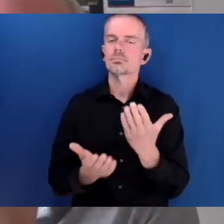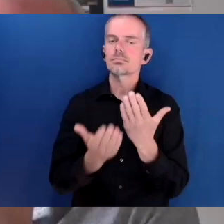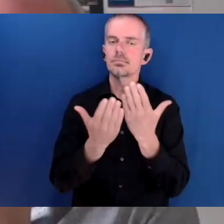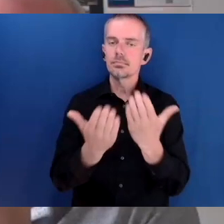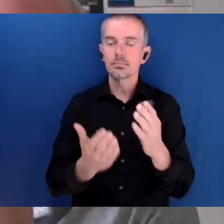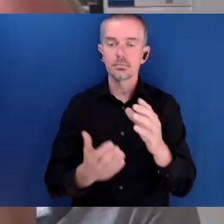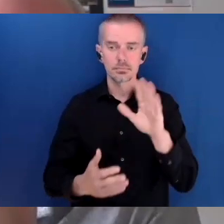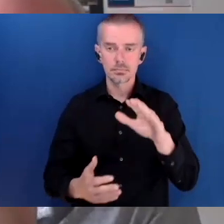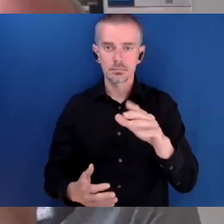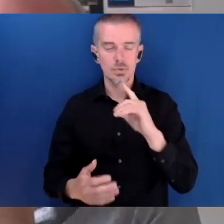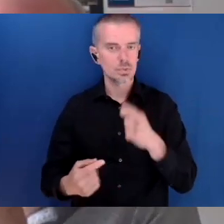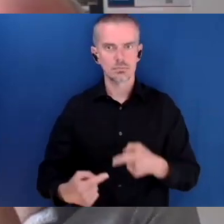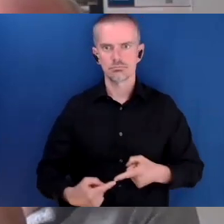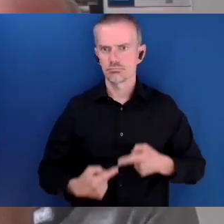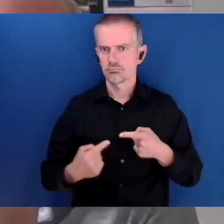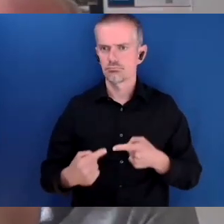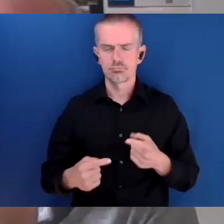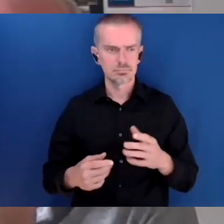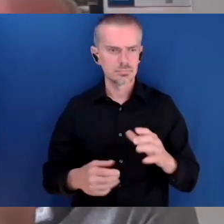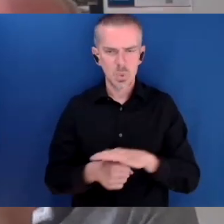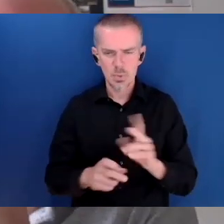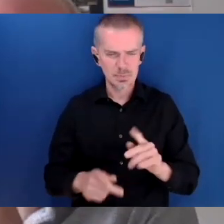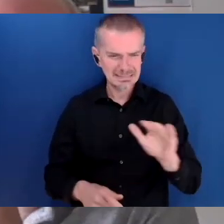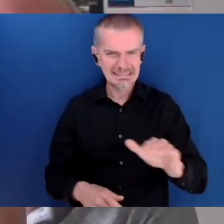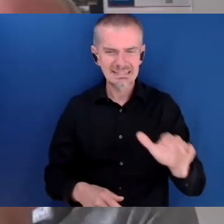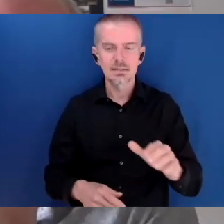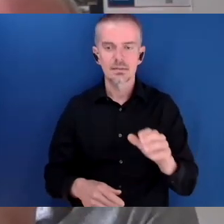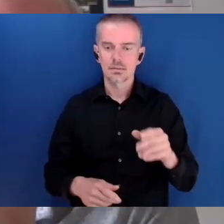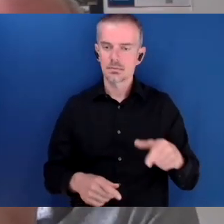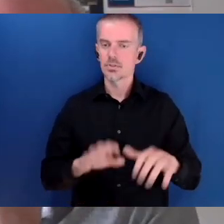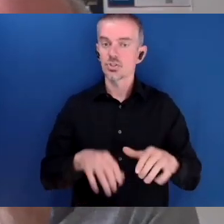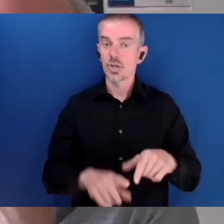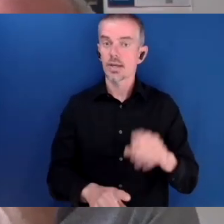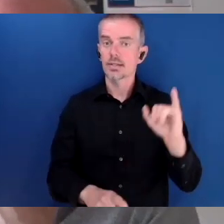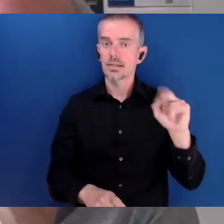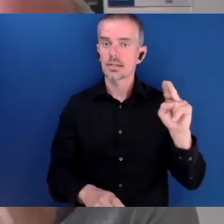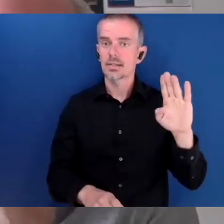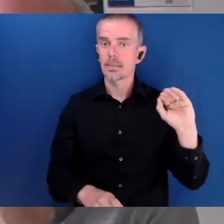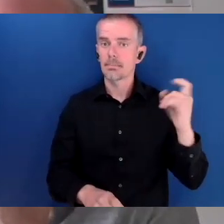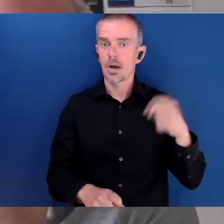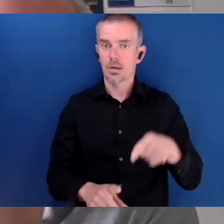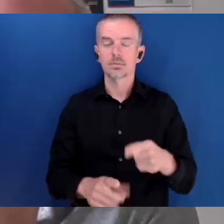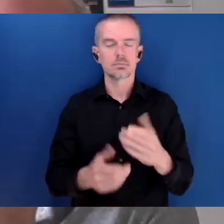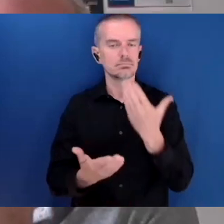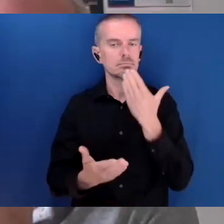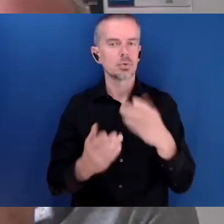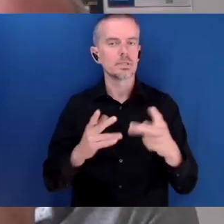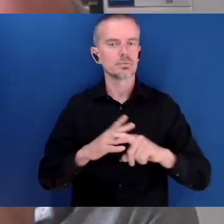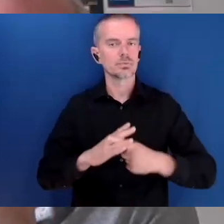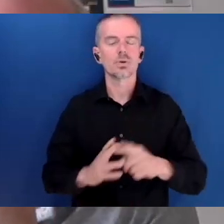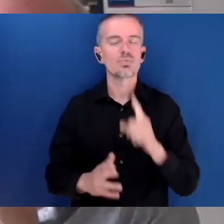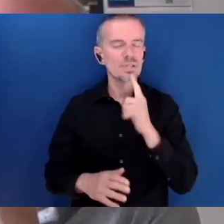if you're really having trouble reaching out to your local folks, the inbox that was shared in chat might be a good starting point. It is really best to engage